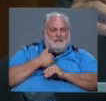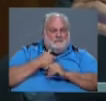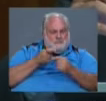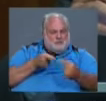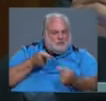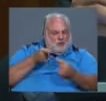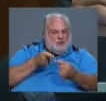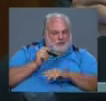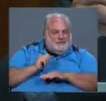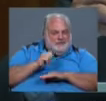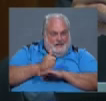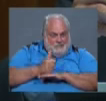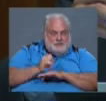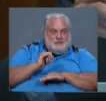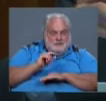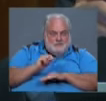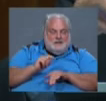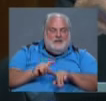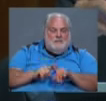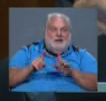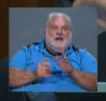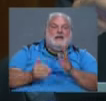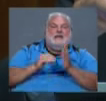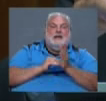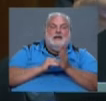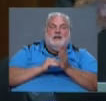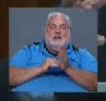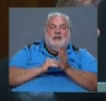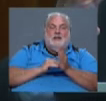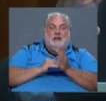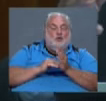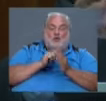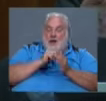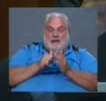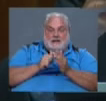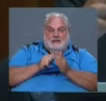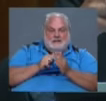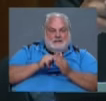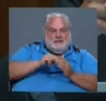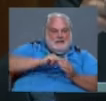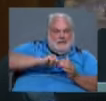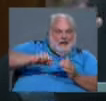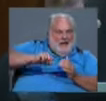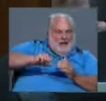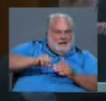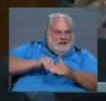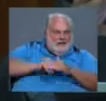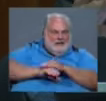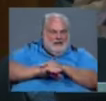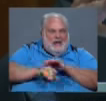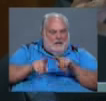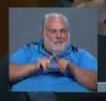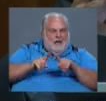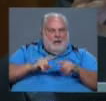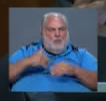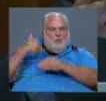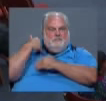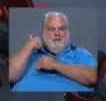started, but again, no one is denied access. It's just an accountability system.